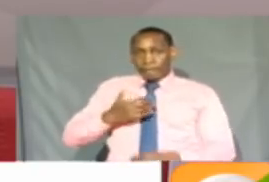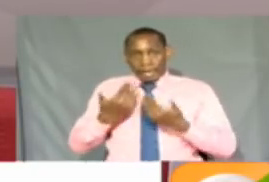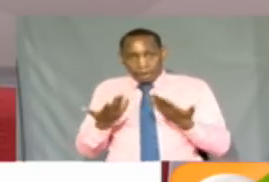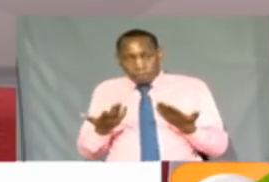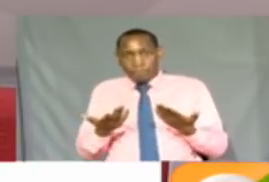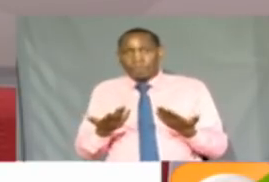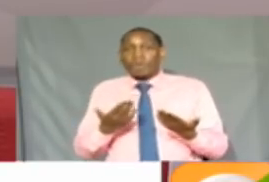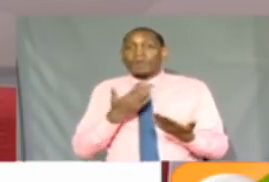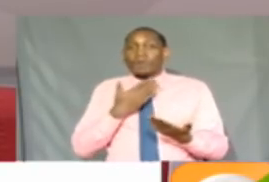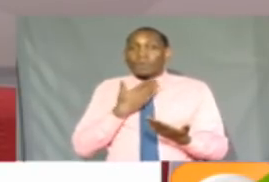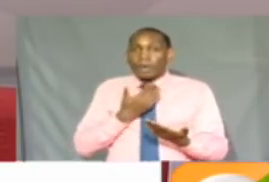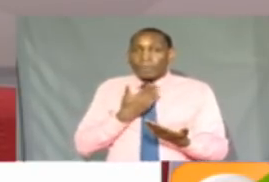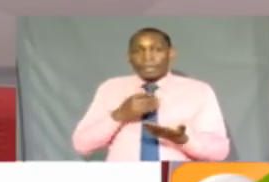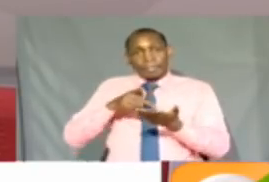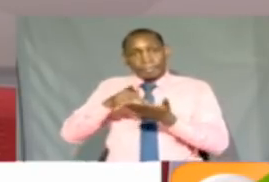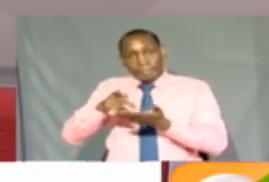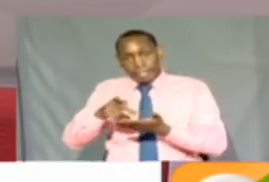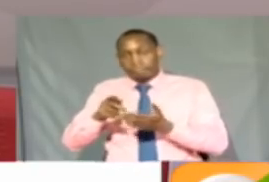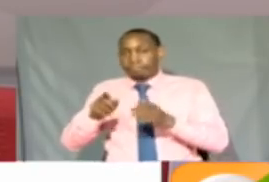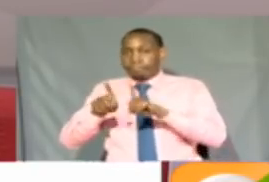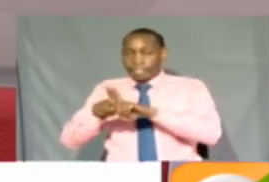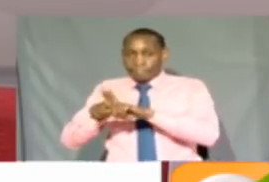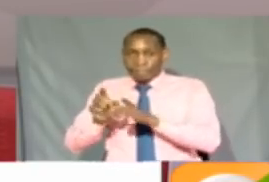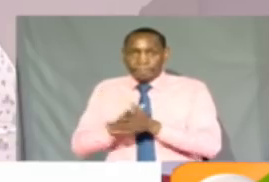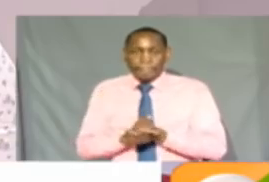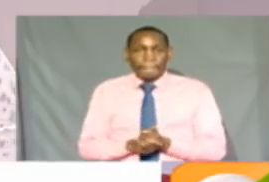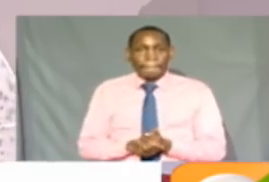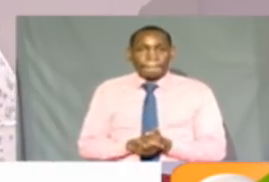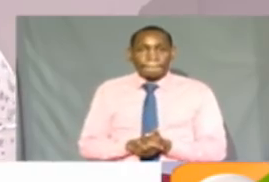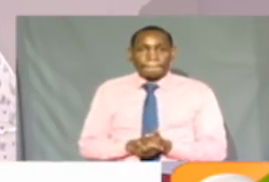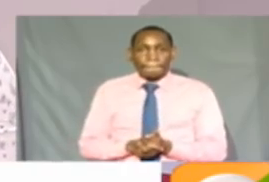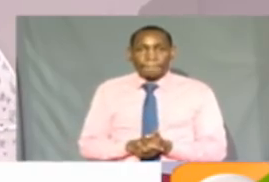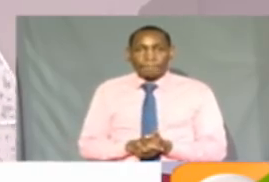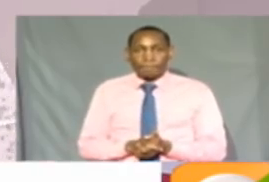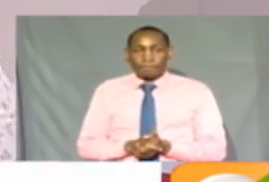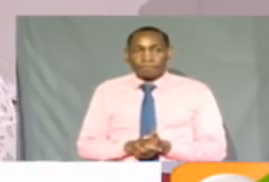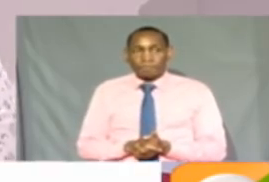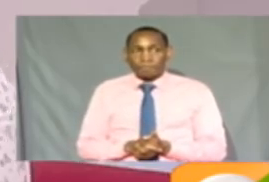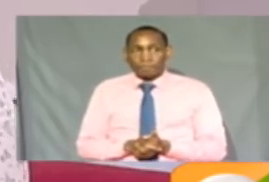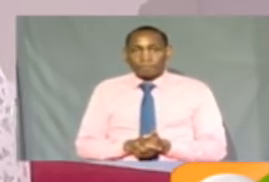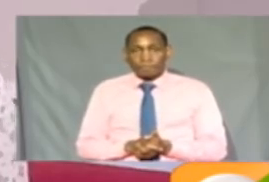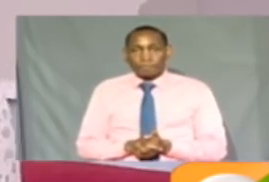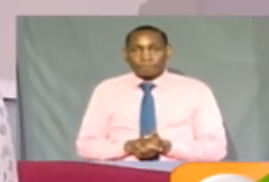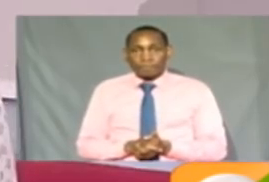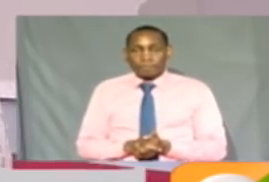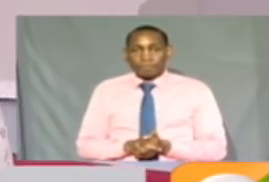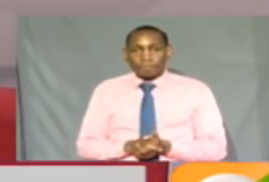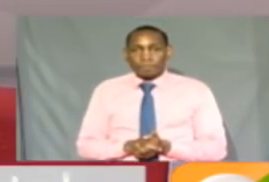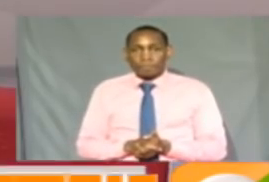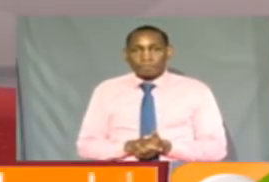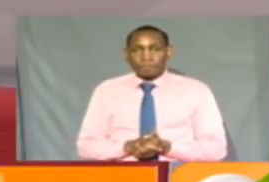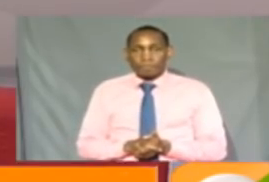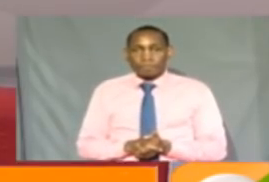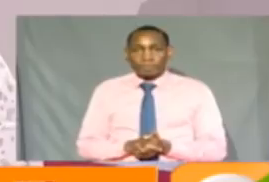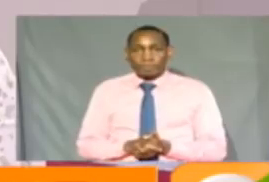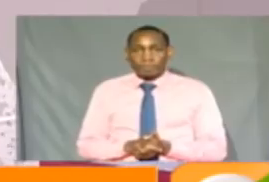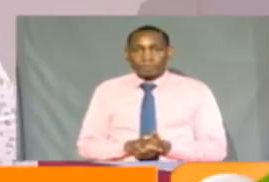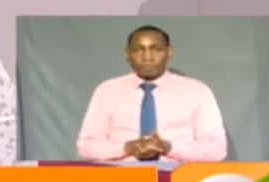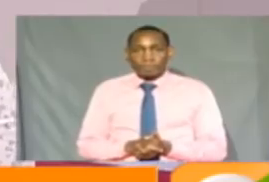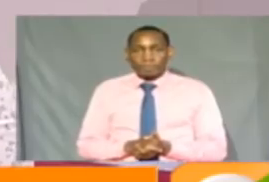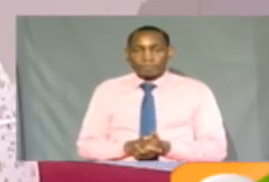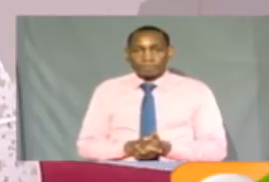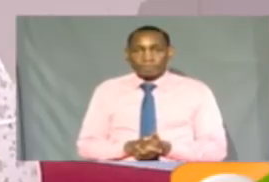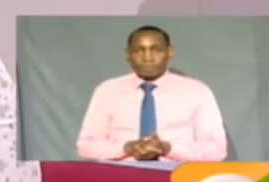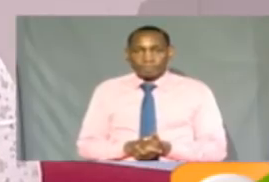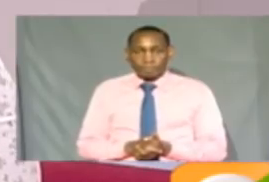to cover the bill at times. I don't think any woman wants to cover a bill. I'm speaking. I'm just thinking, if